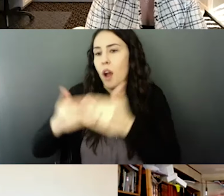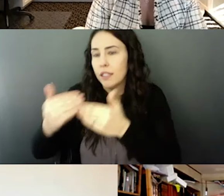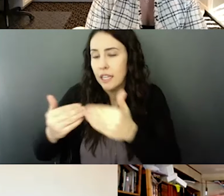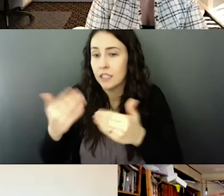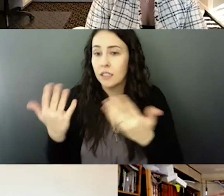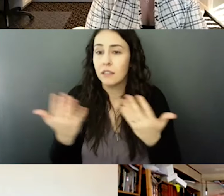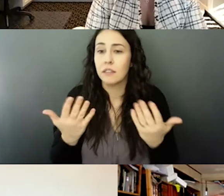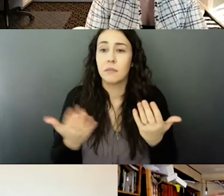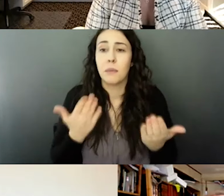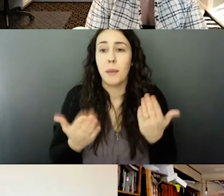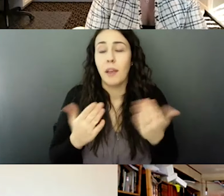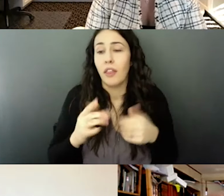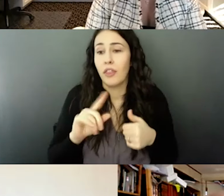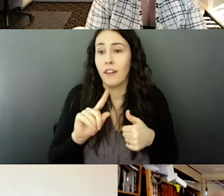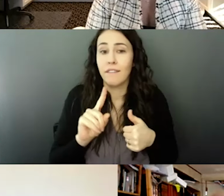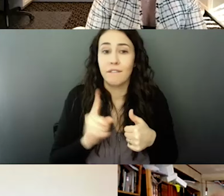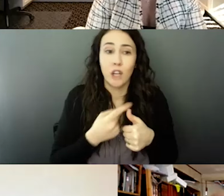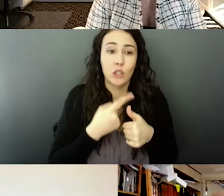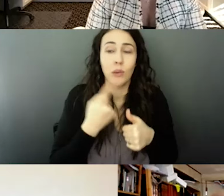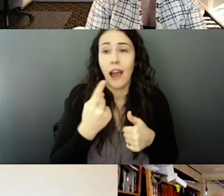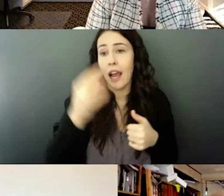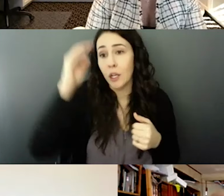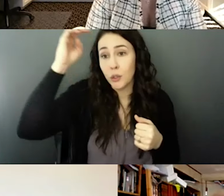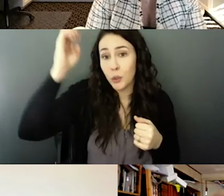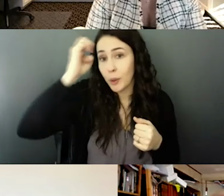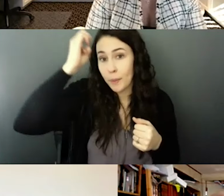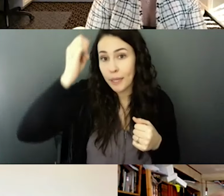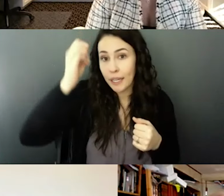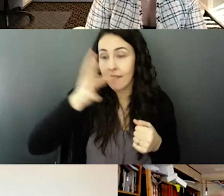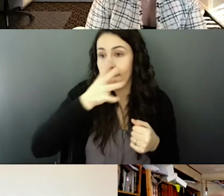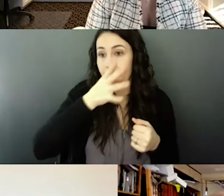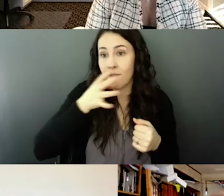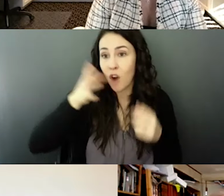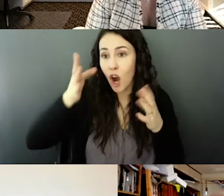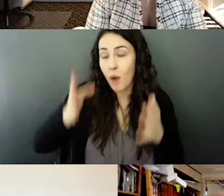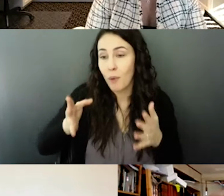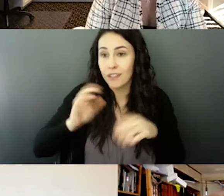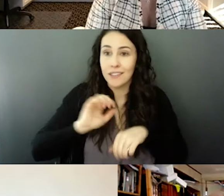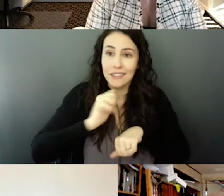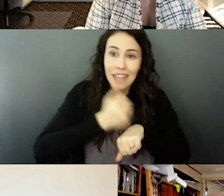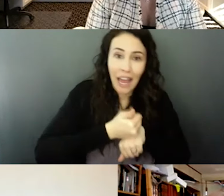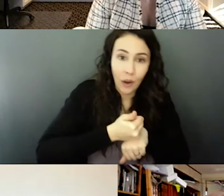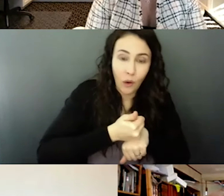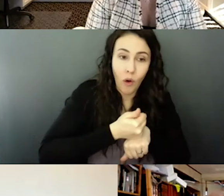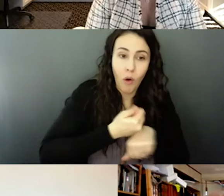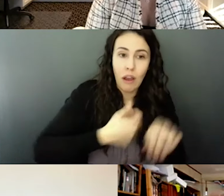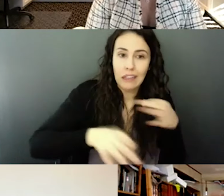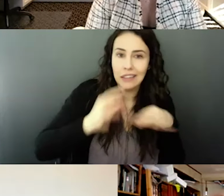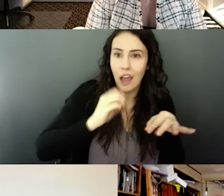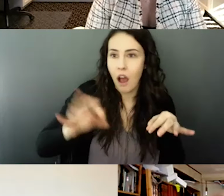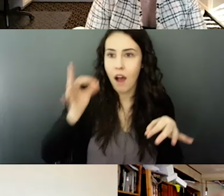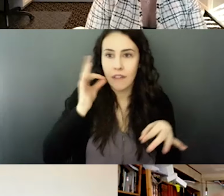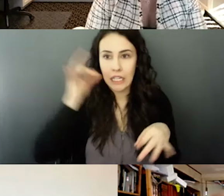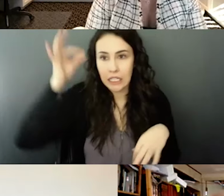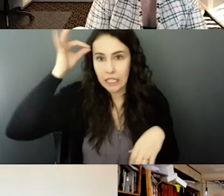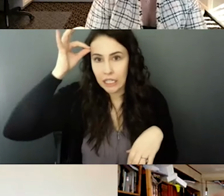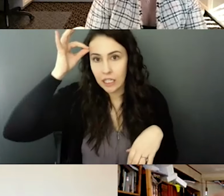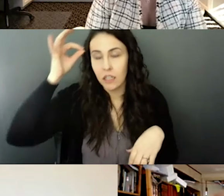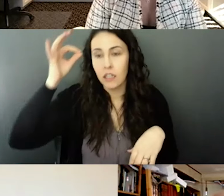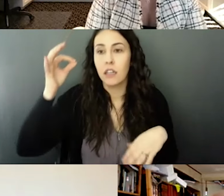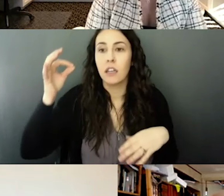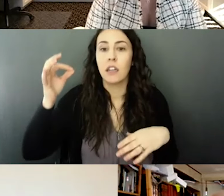have European farmers settle in the Plains region rather than non-Indian? Change it to an essay